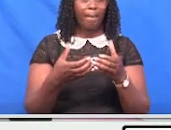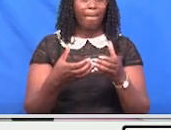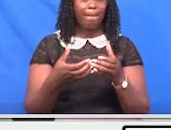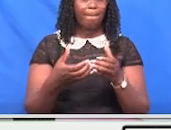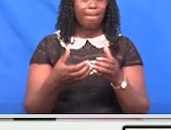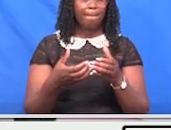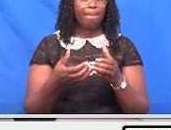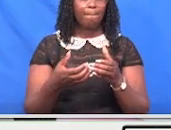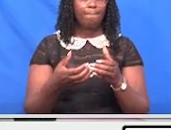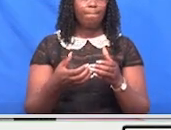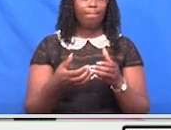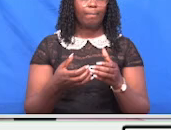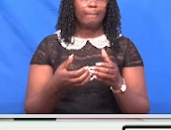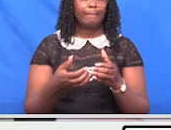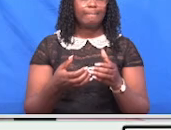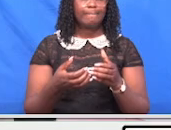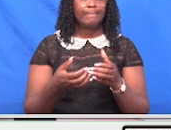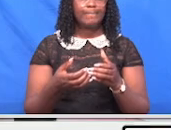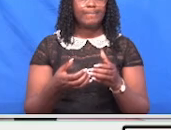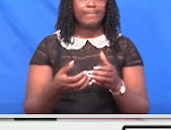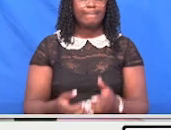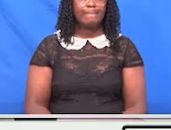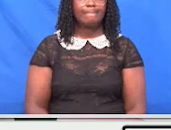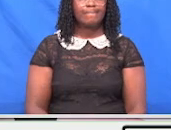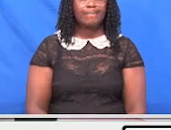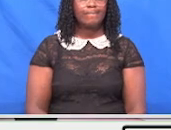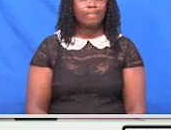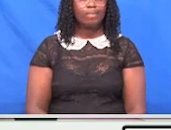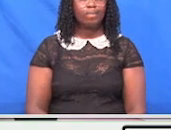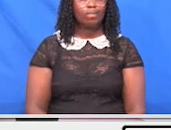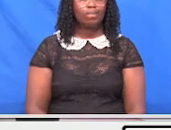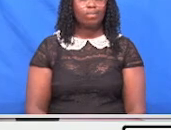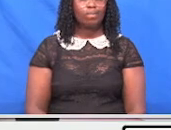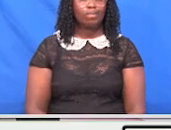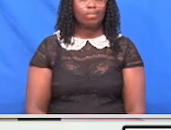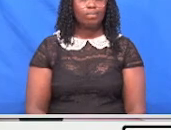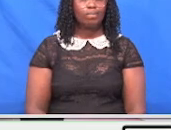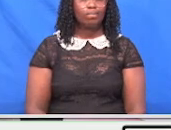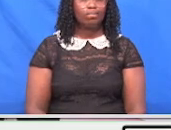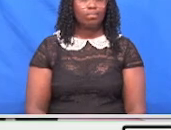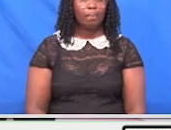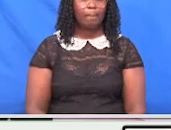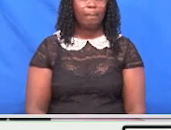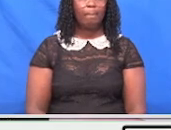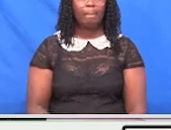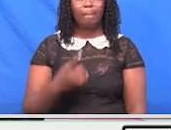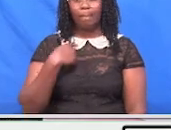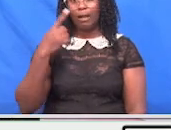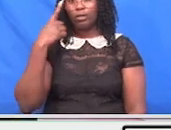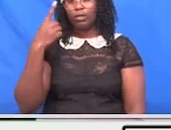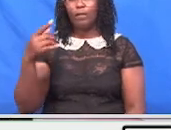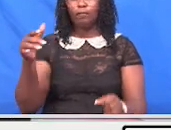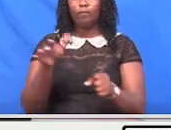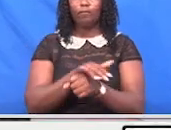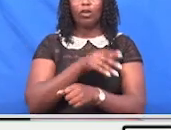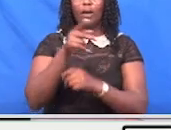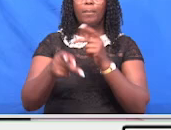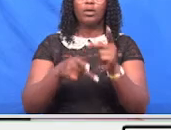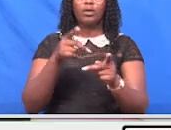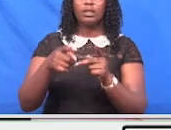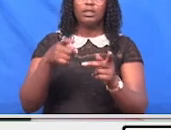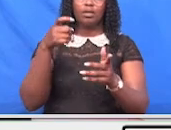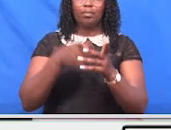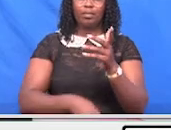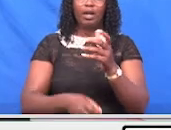let me jot that down so that I see cumulatively how much... how much we charge for the whole process. Yes. I'll tell you the whole